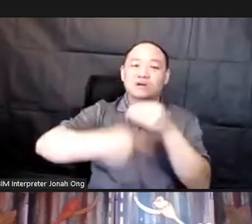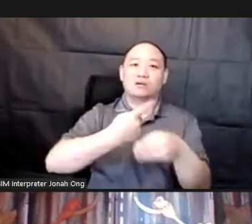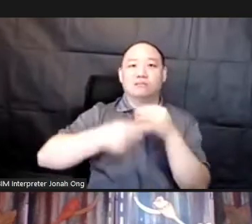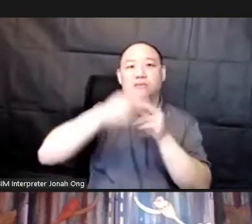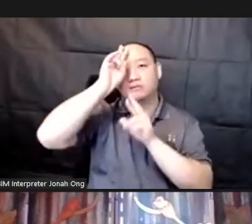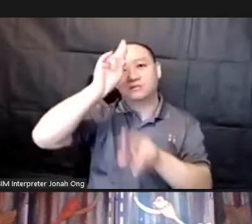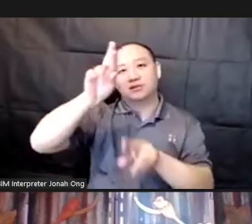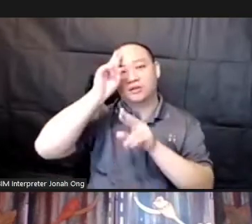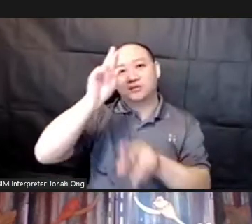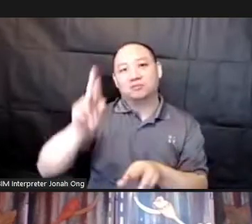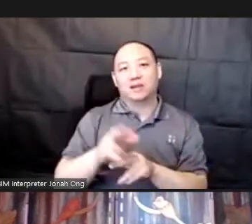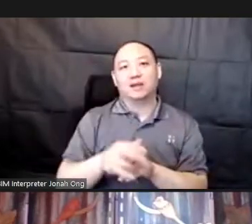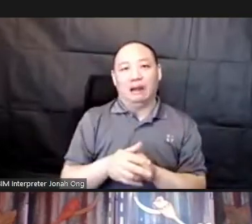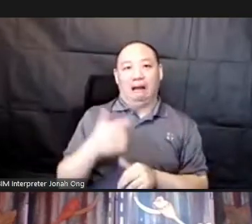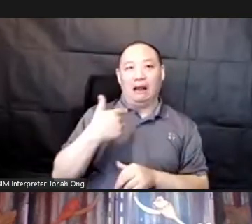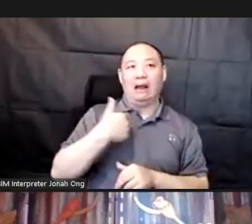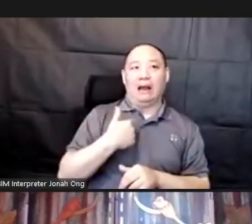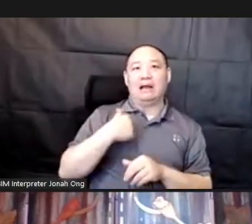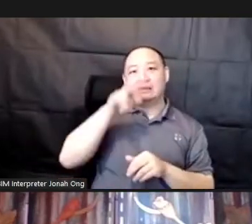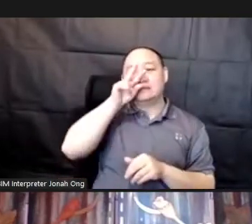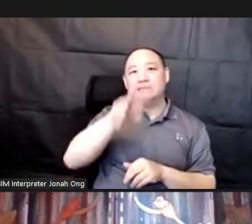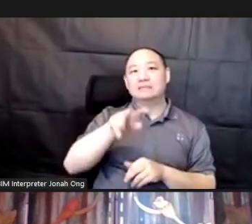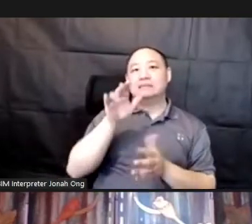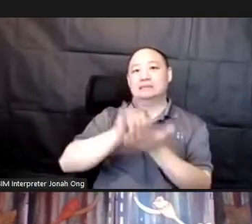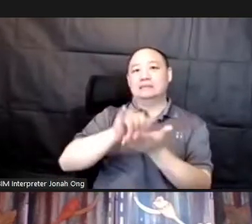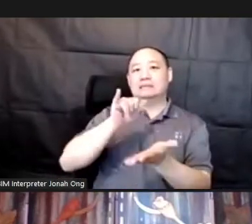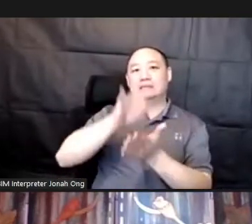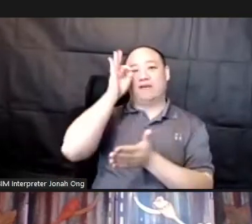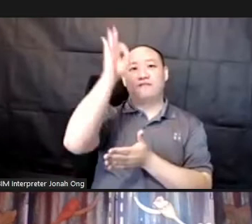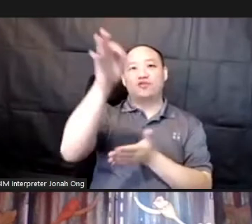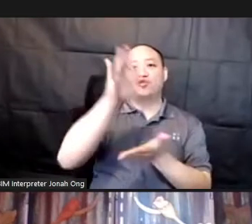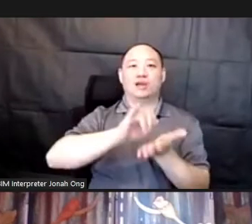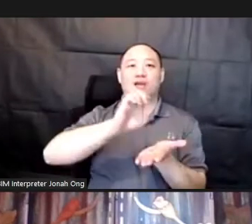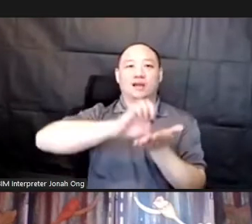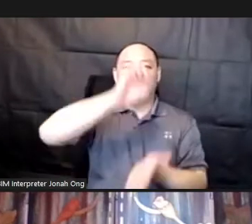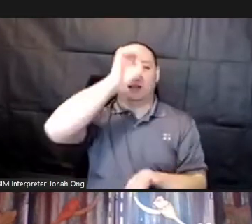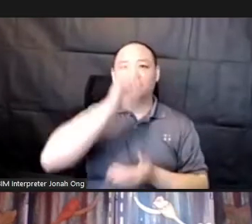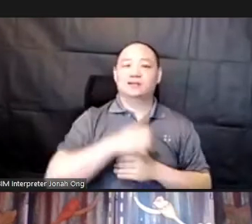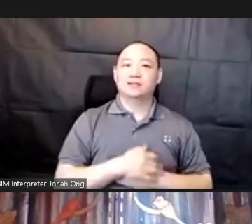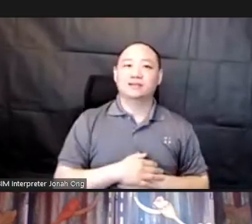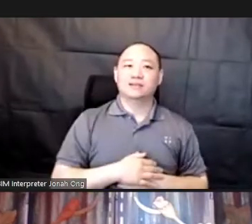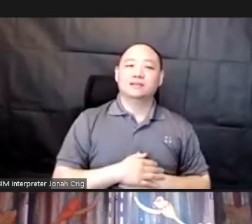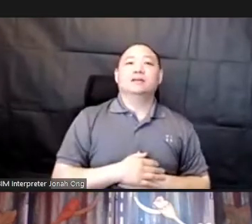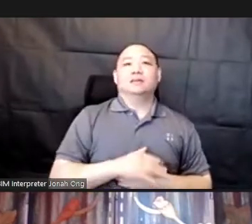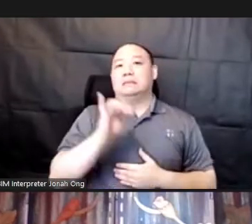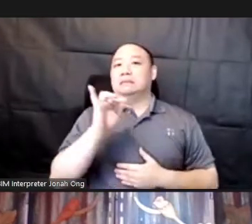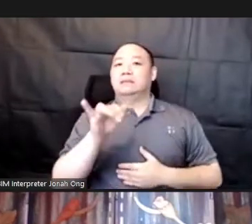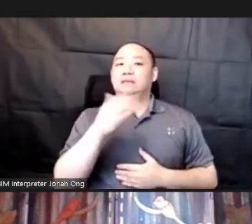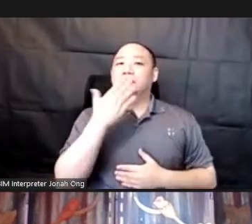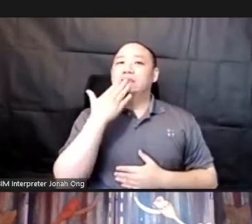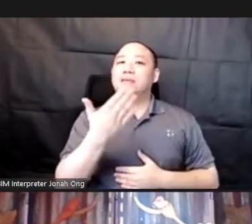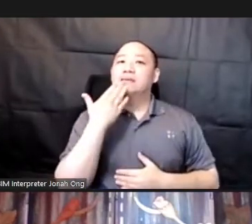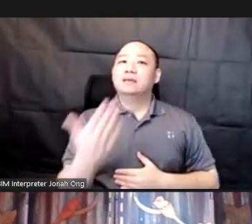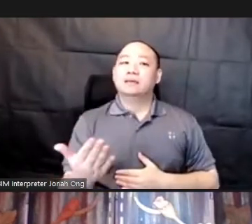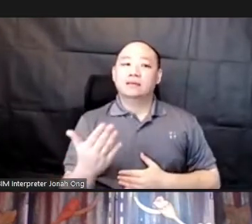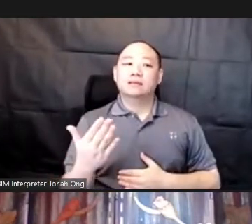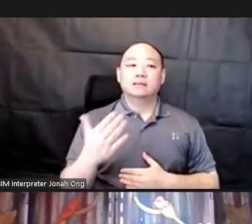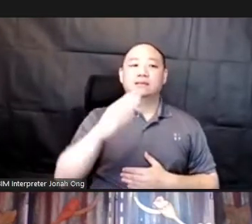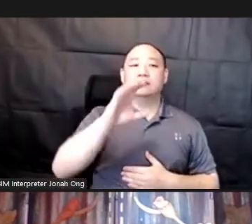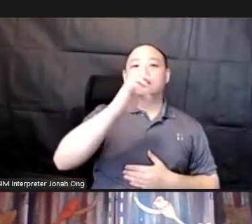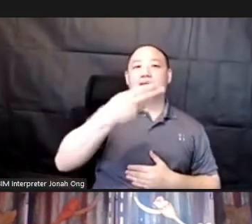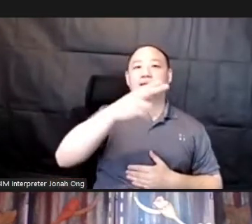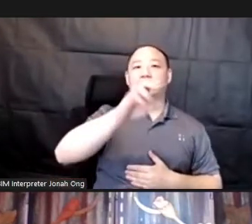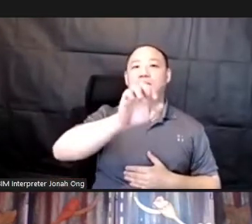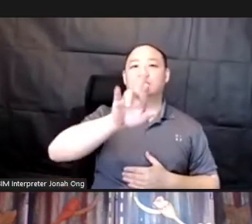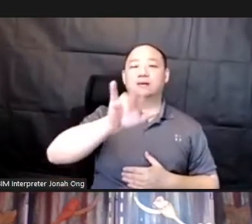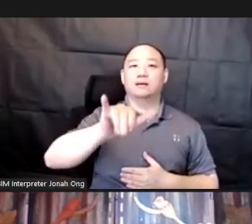education. Right. Thank you so much, Cheryl. Hopefully that will also happen, like even in current generation, and also materialize in the